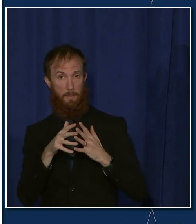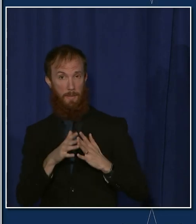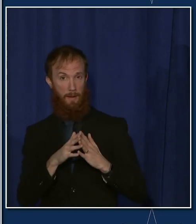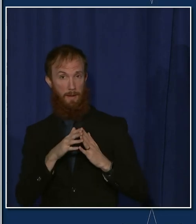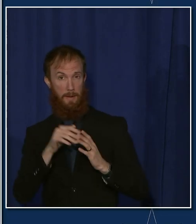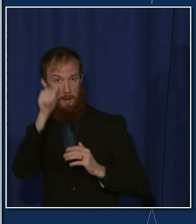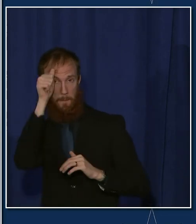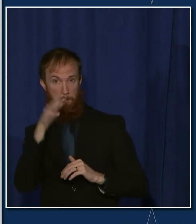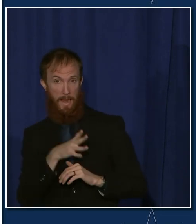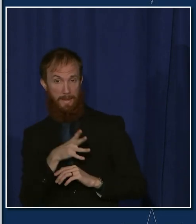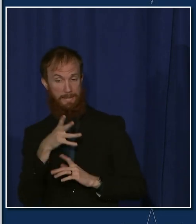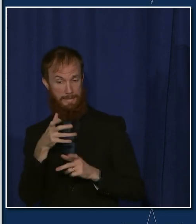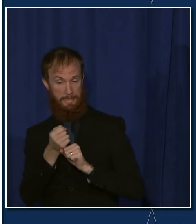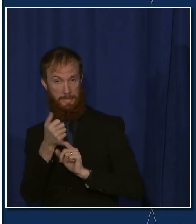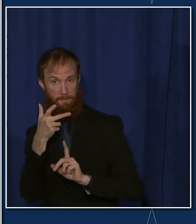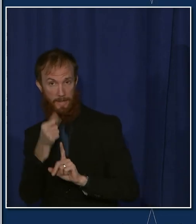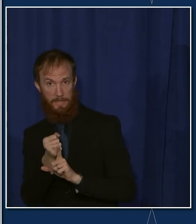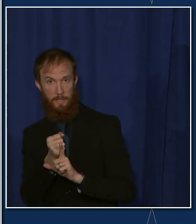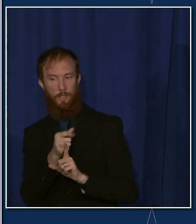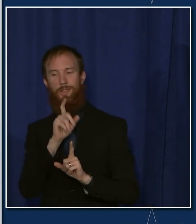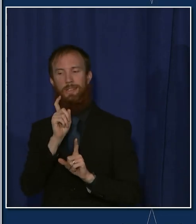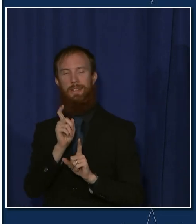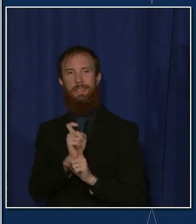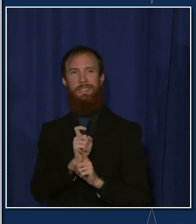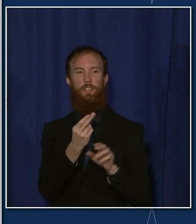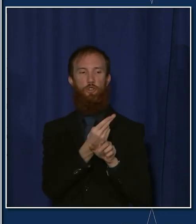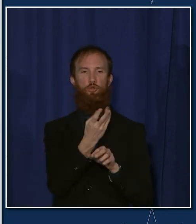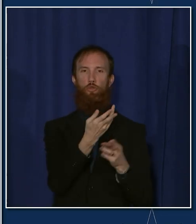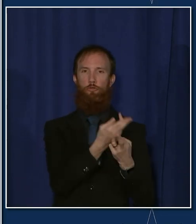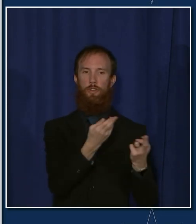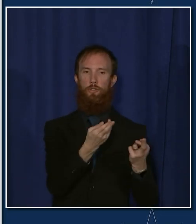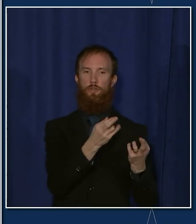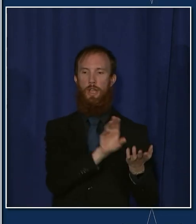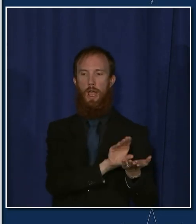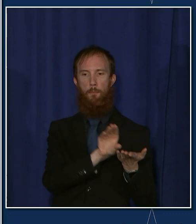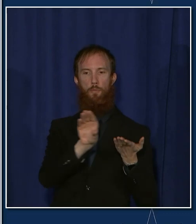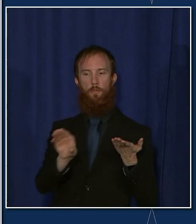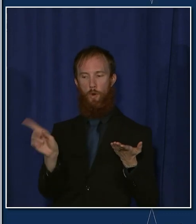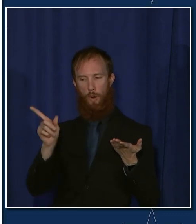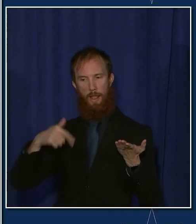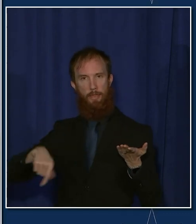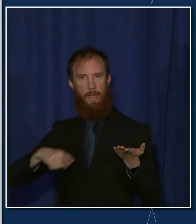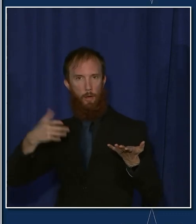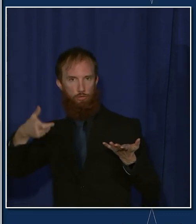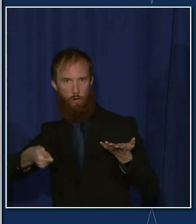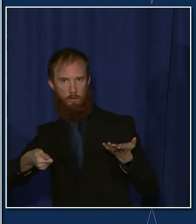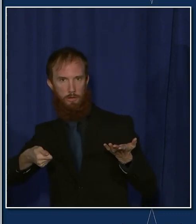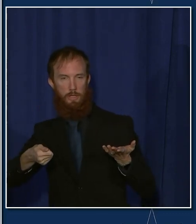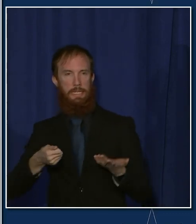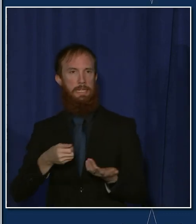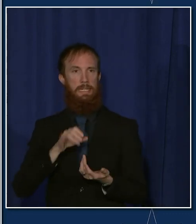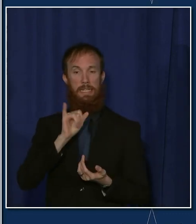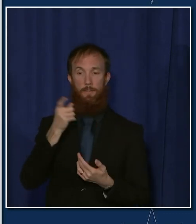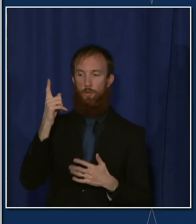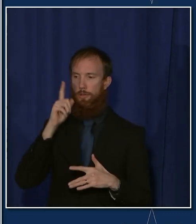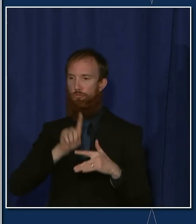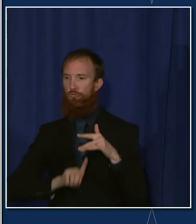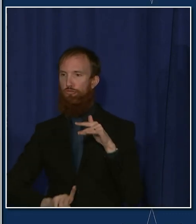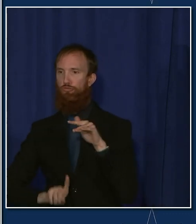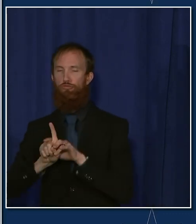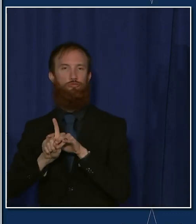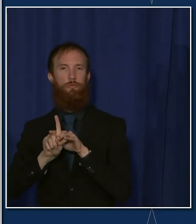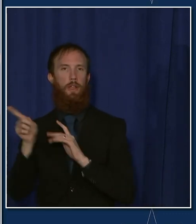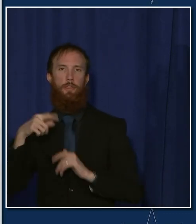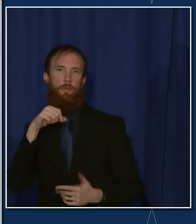resources where they are trusted already. If you come as a spokesperson, they're not going to believe you. You're going to have to